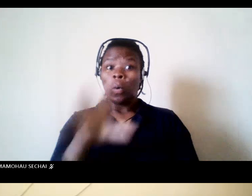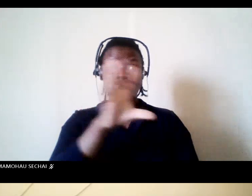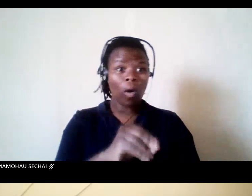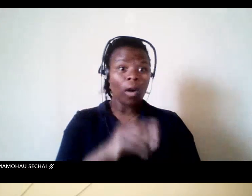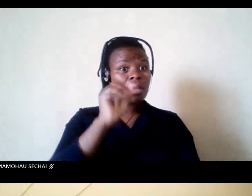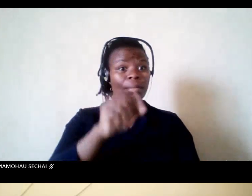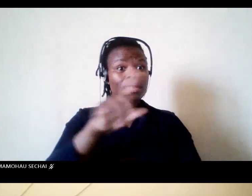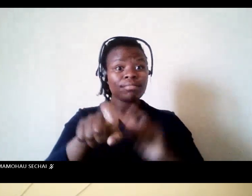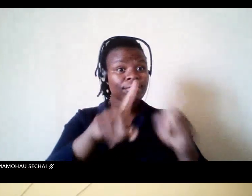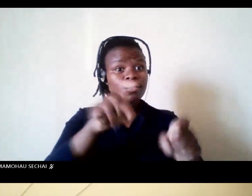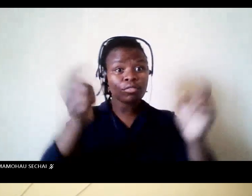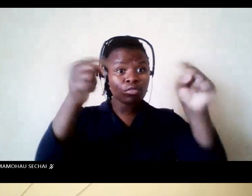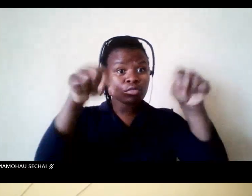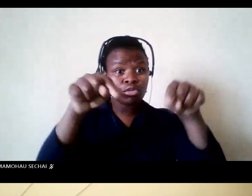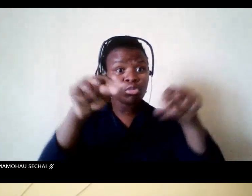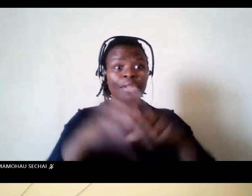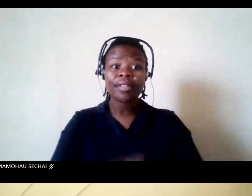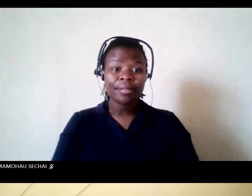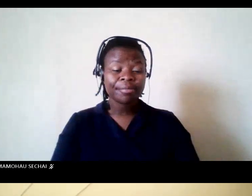So if you don't ask, I will call you.